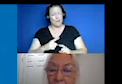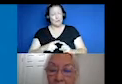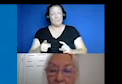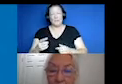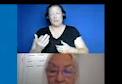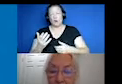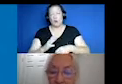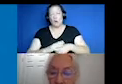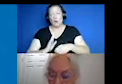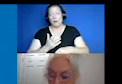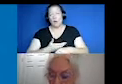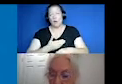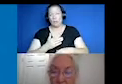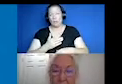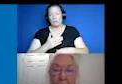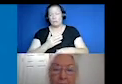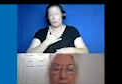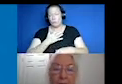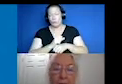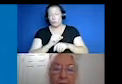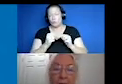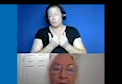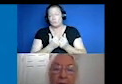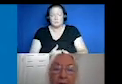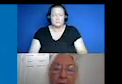on all of our work groups.